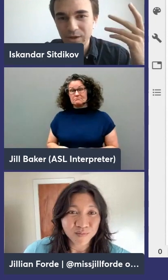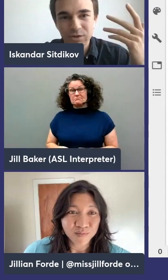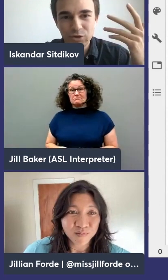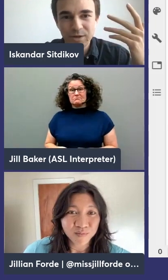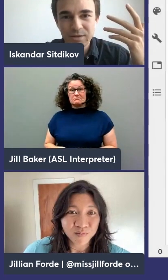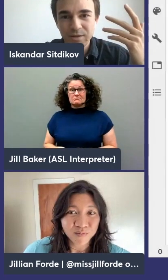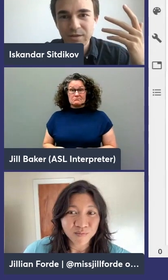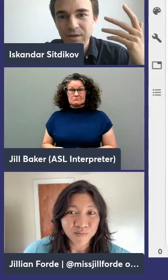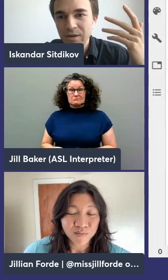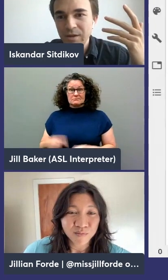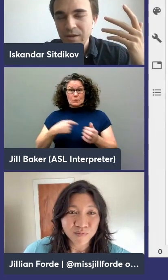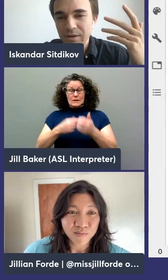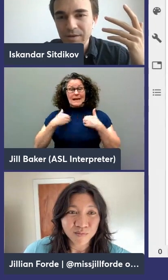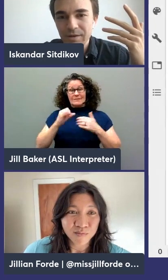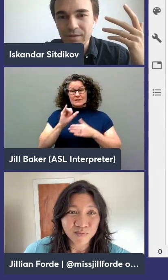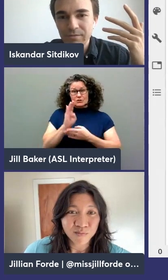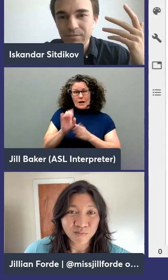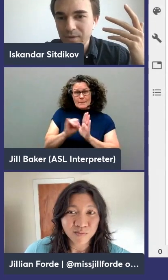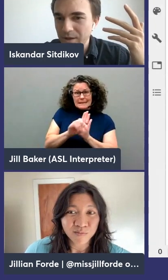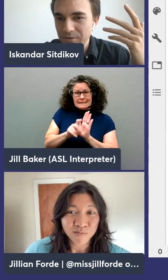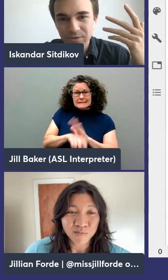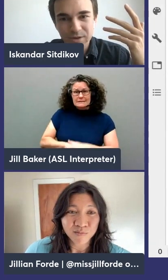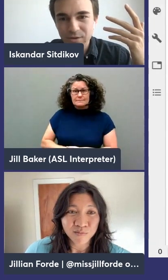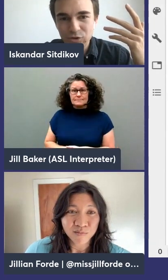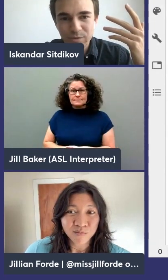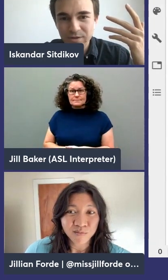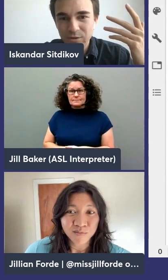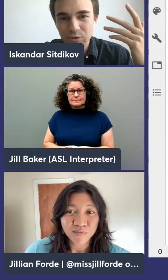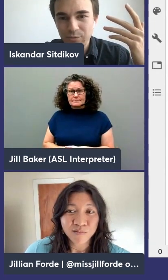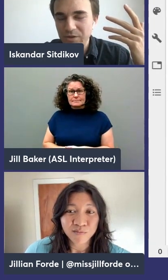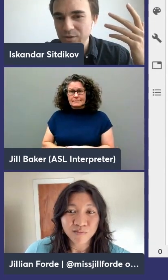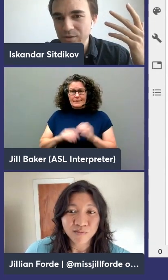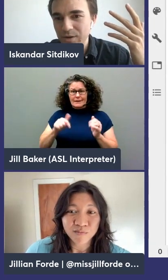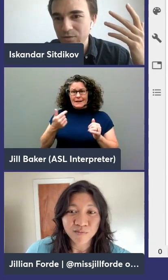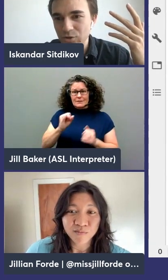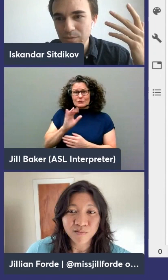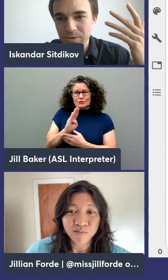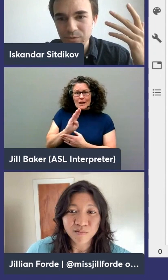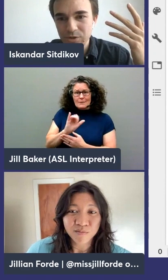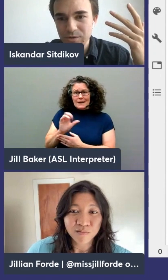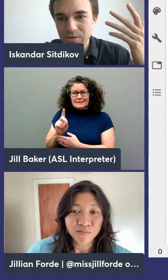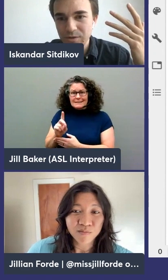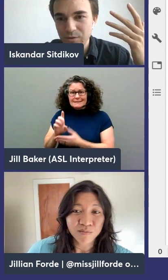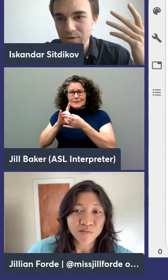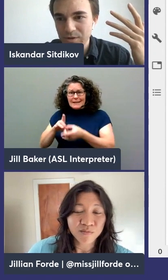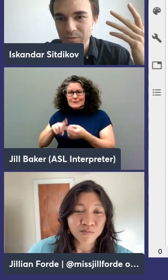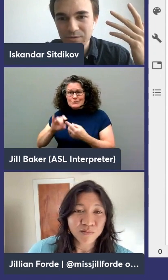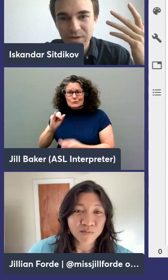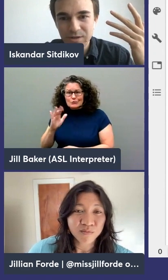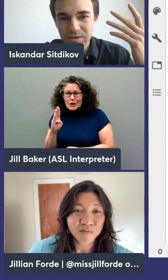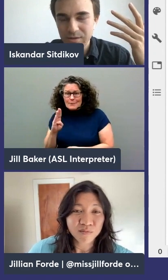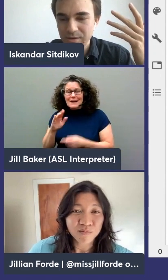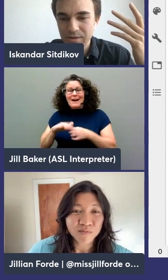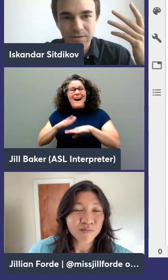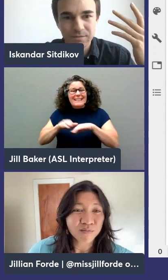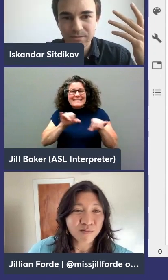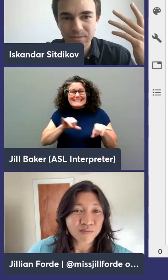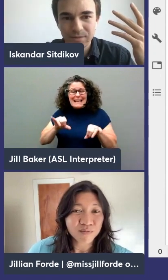Yeah, we have a job ID. I have another job ID of previously run job, which is on the same